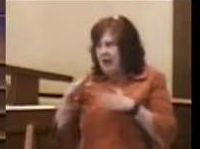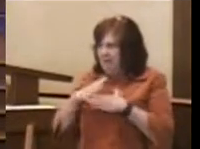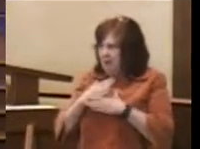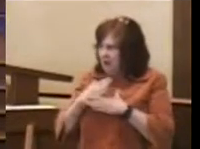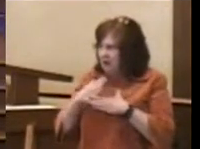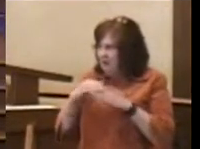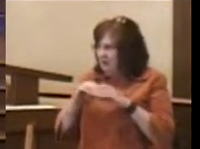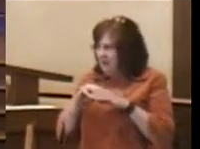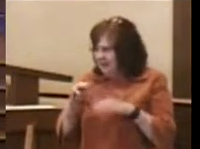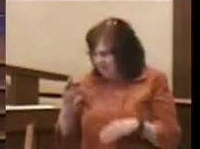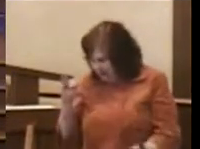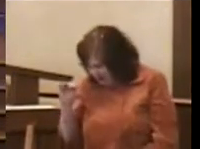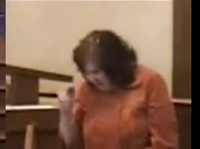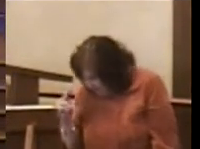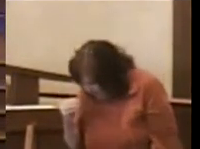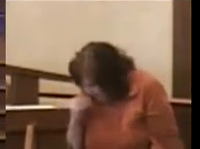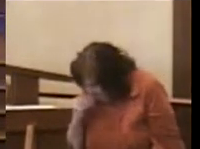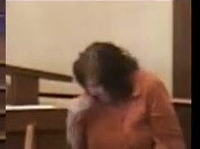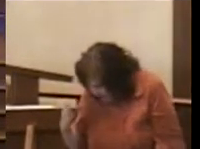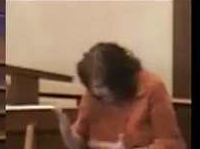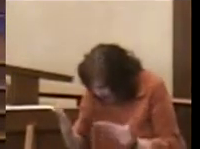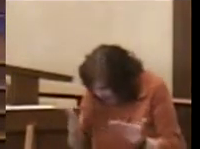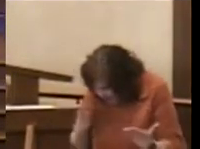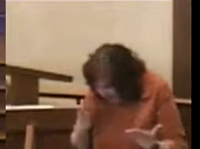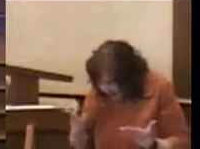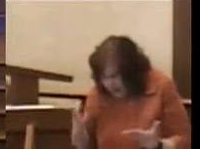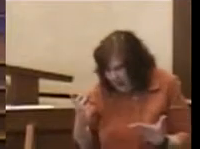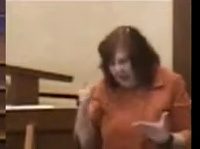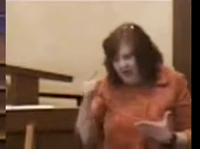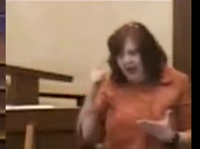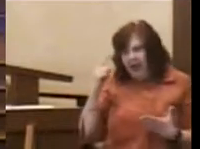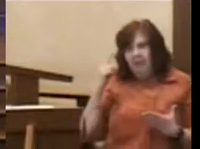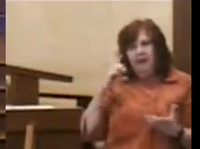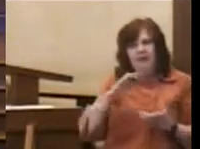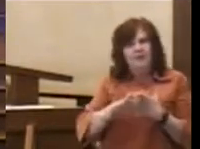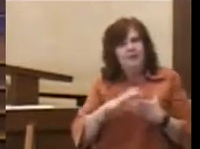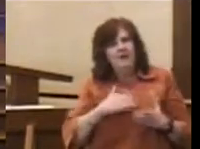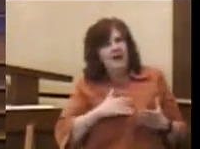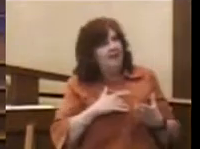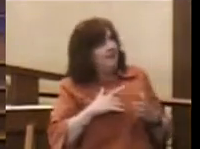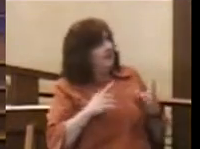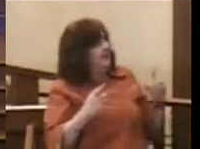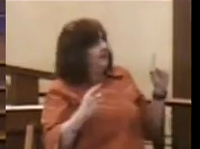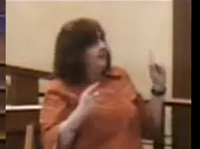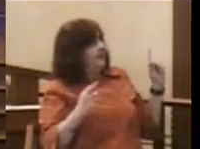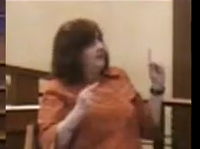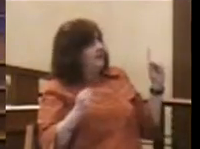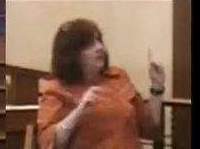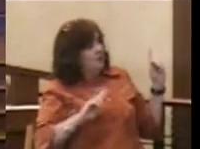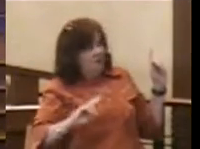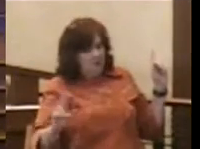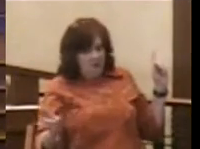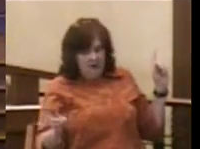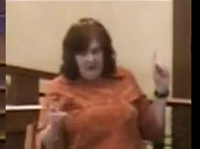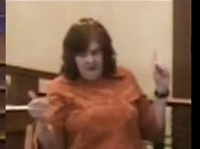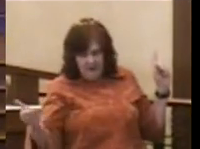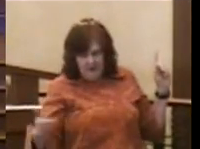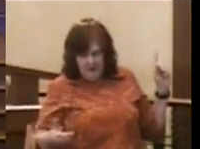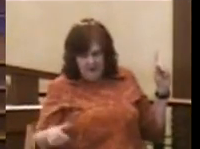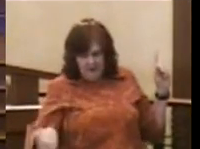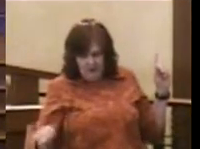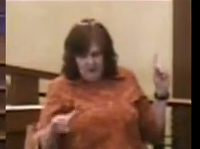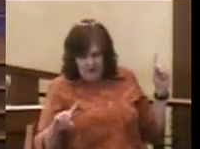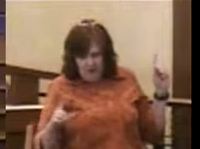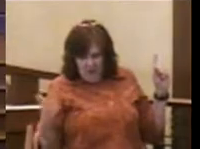in Minnesota Food Share Month as a congregation at Bethel. I believe we have a video ready to go to introduce to you